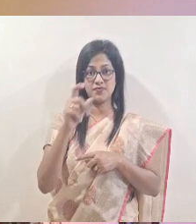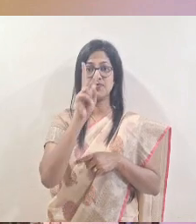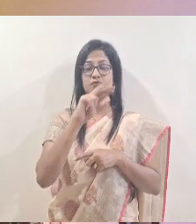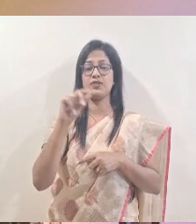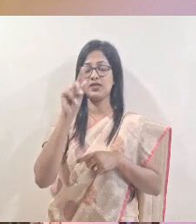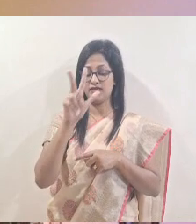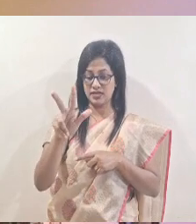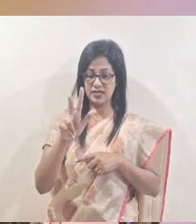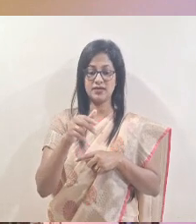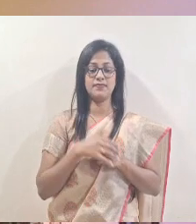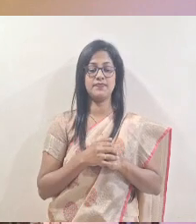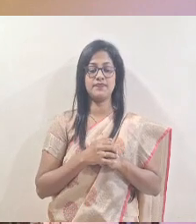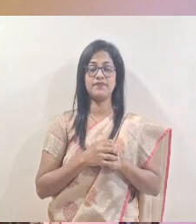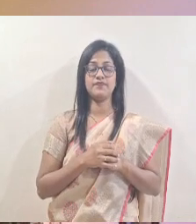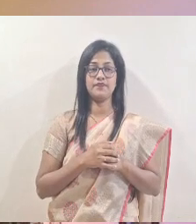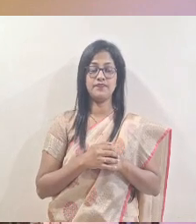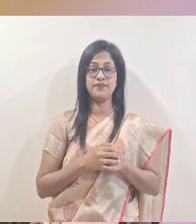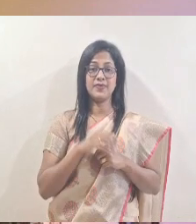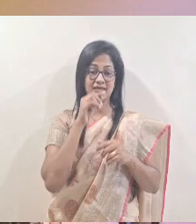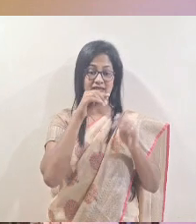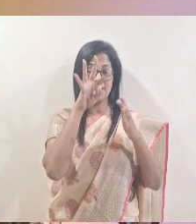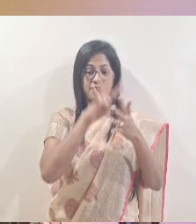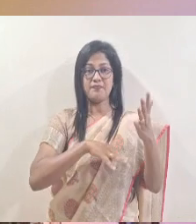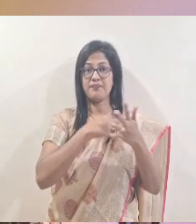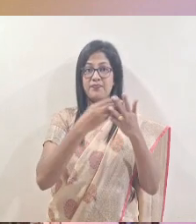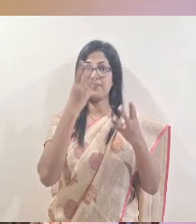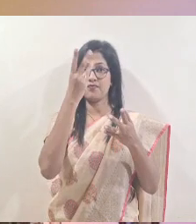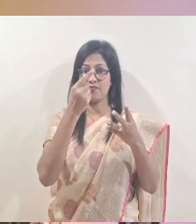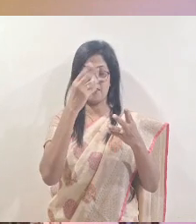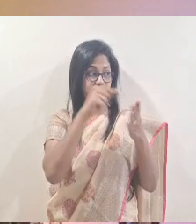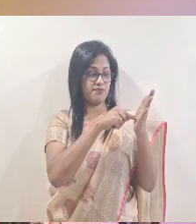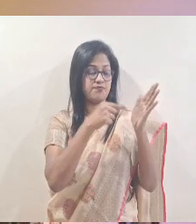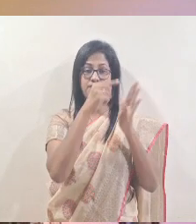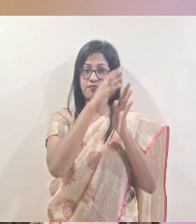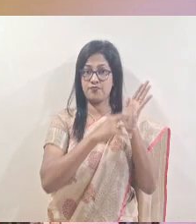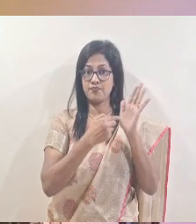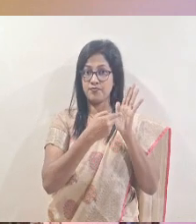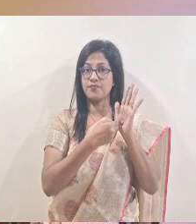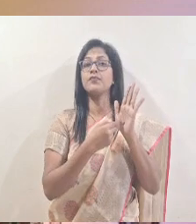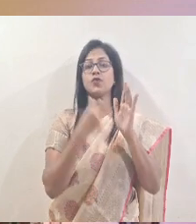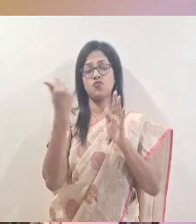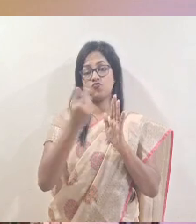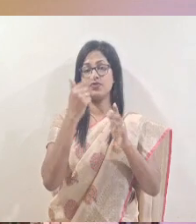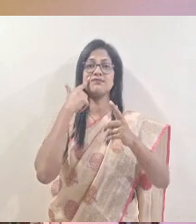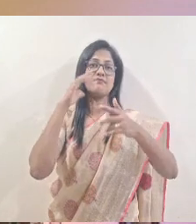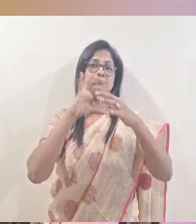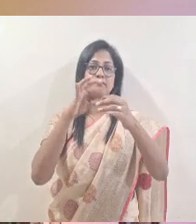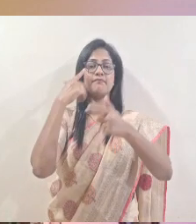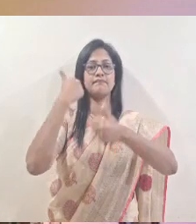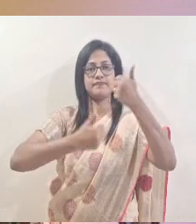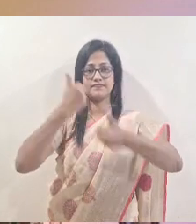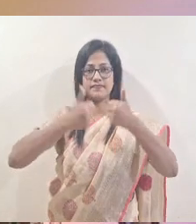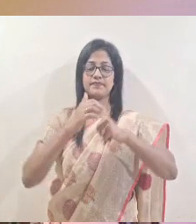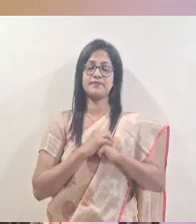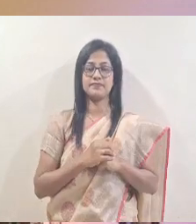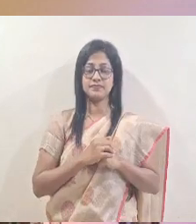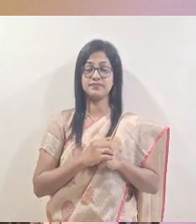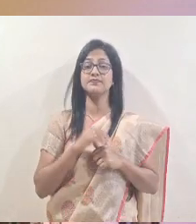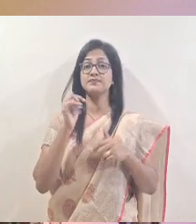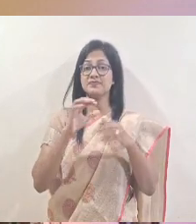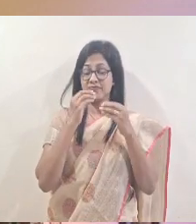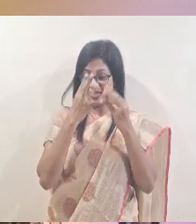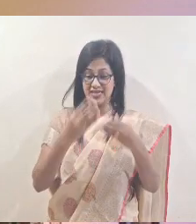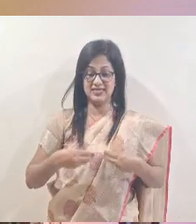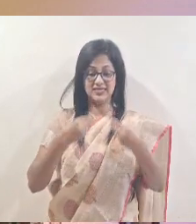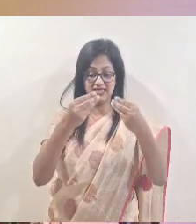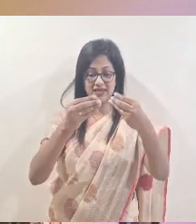117/2018, and we have used the mentioned parameters for the assessment. And in order